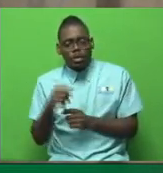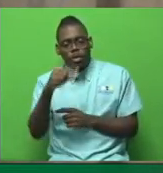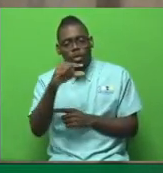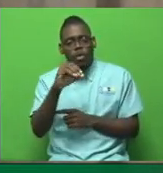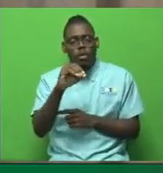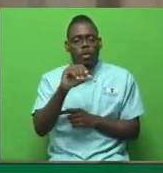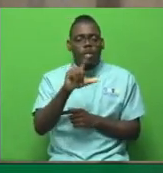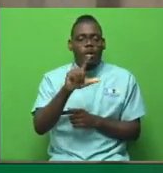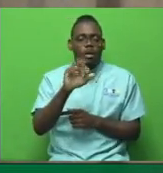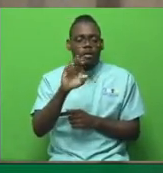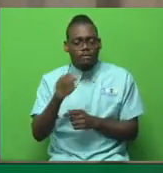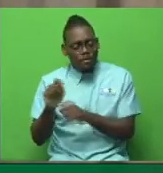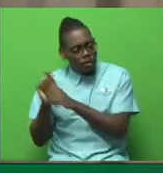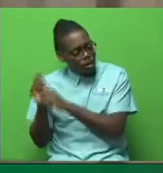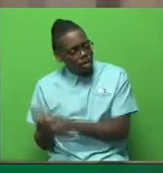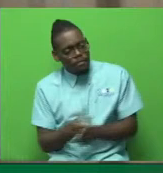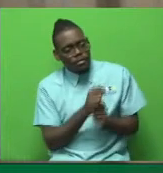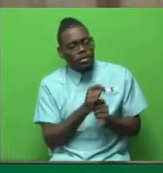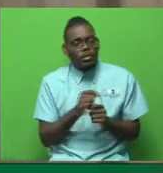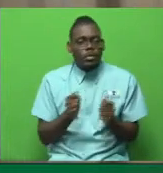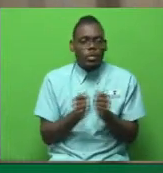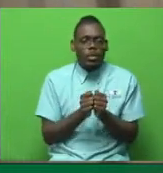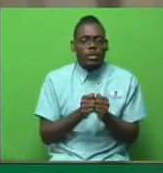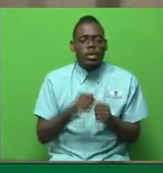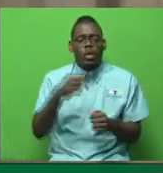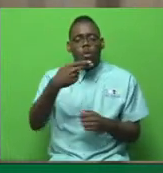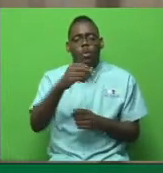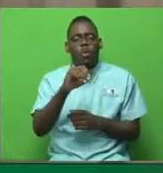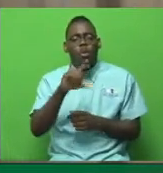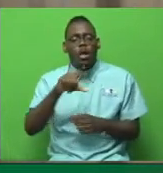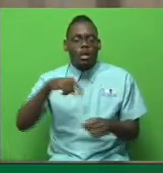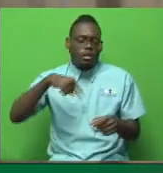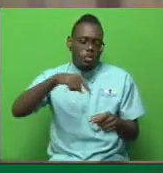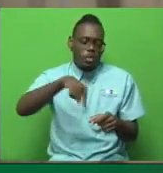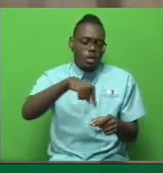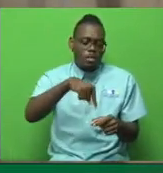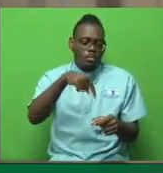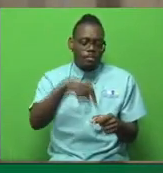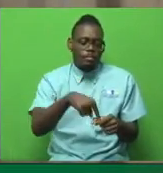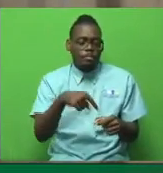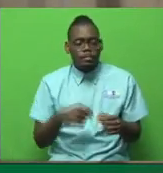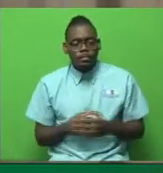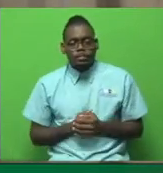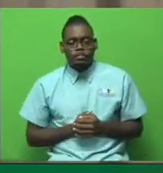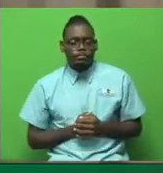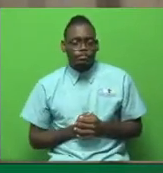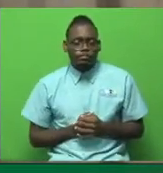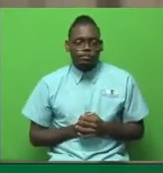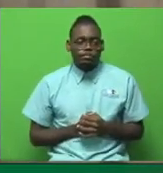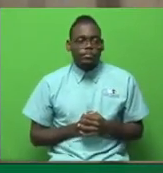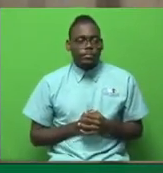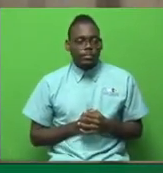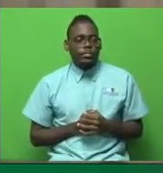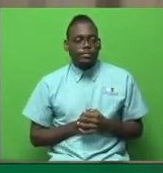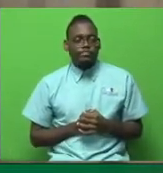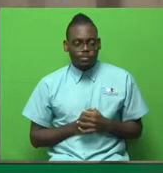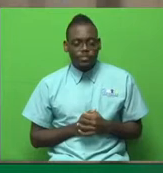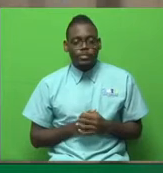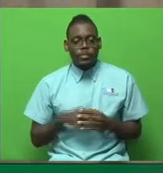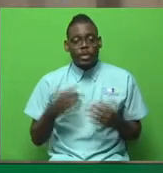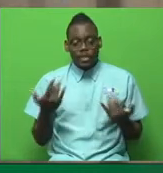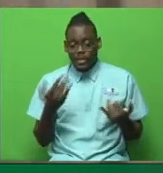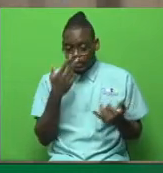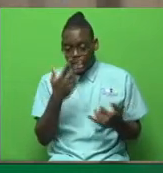they they tee up by the bottles who is the plant and trees by Potter because as a nature of China Tobago Society